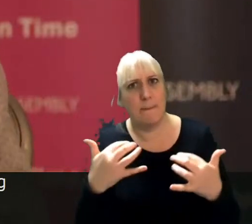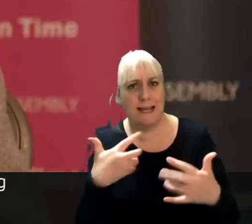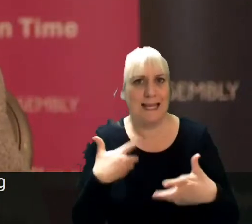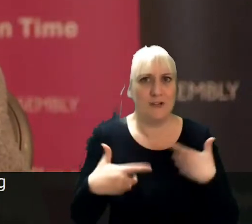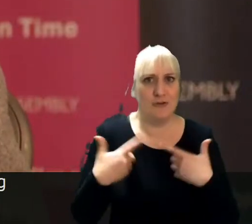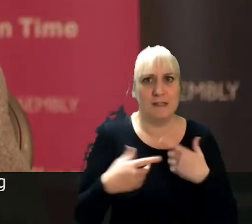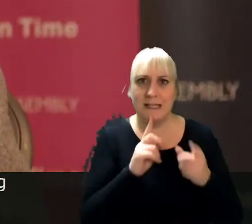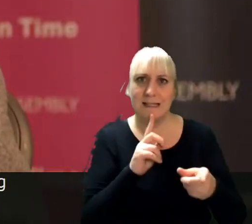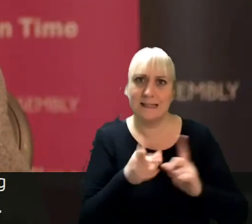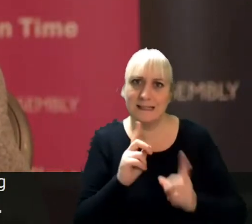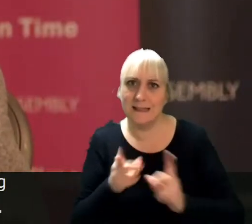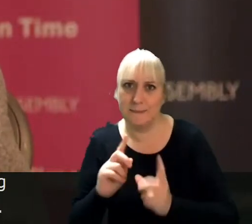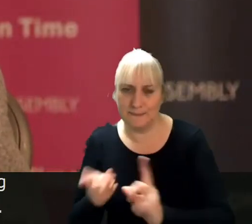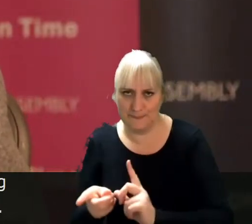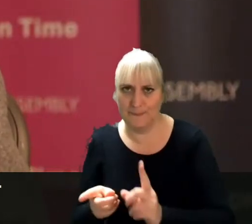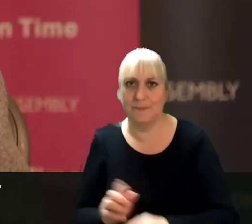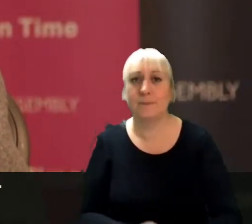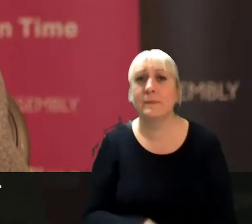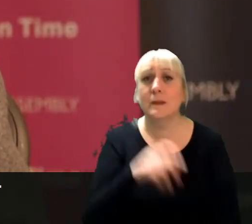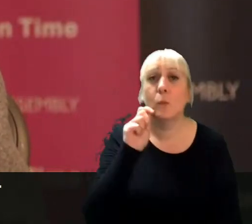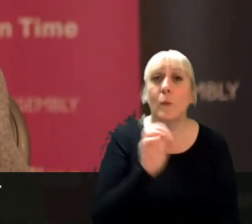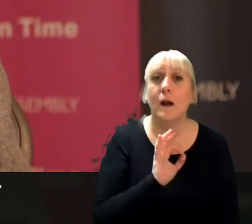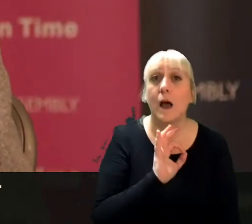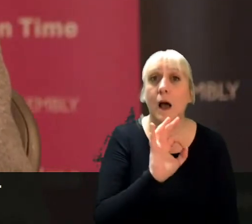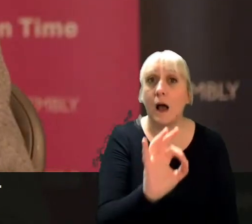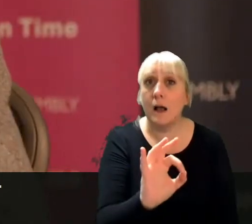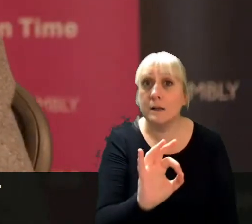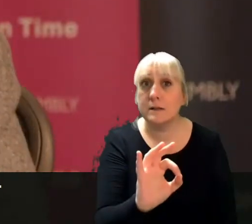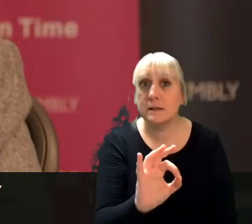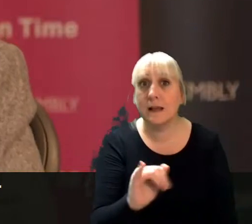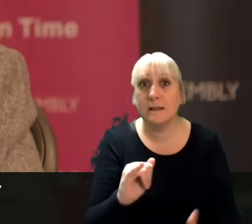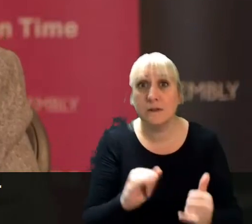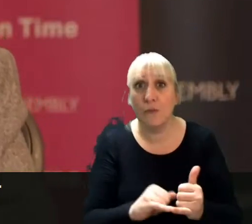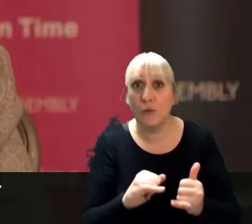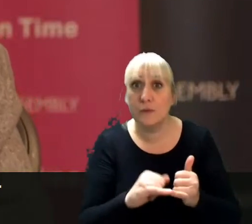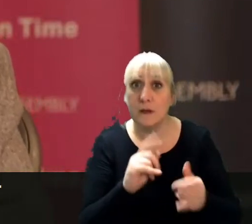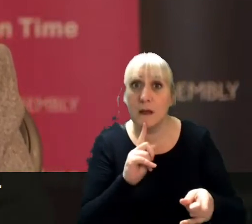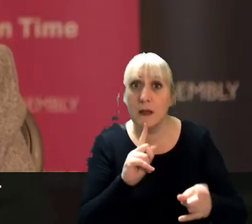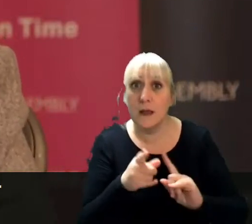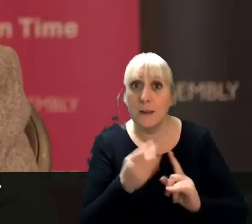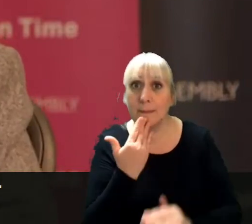Can I invite Assembly Member Sahota, please?